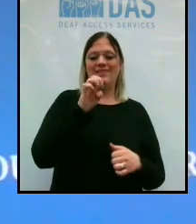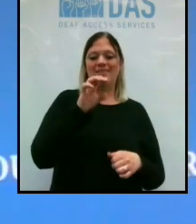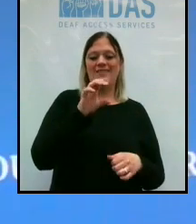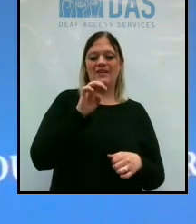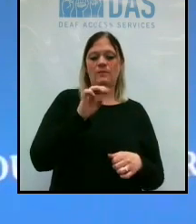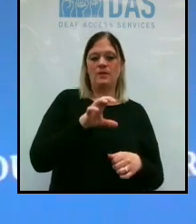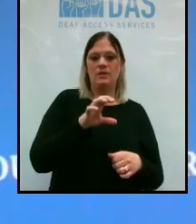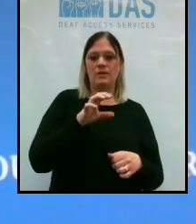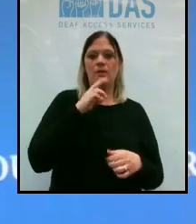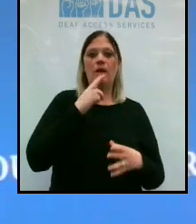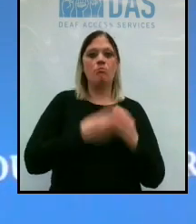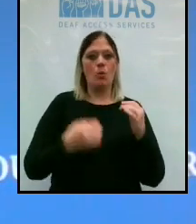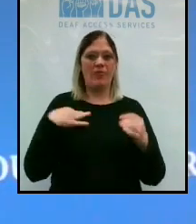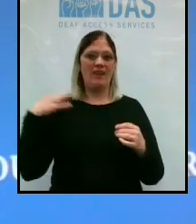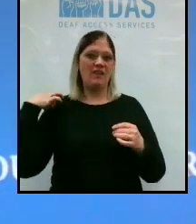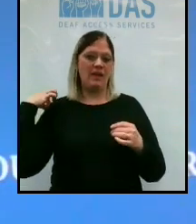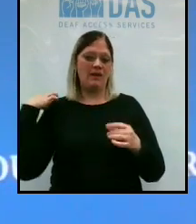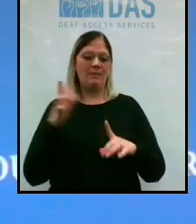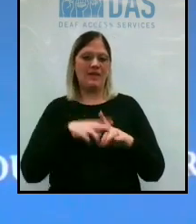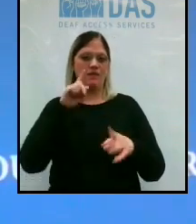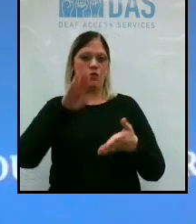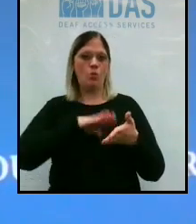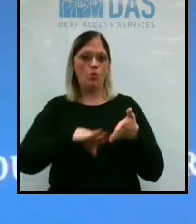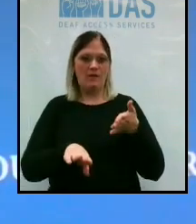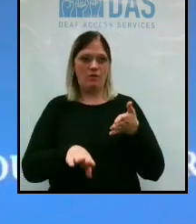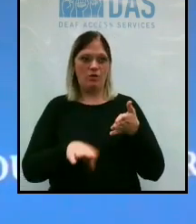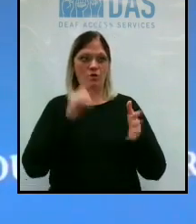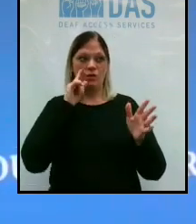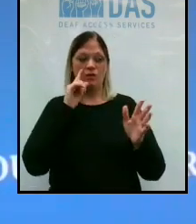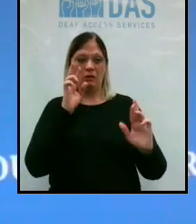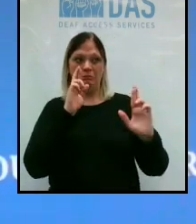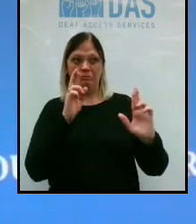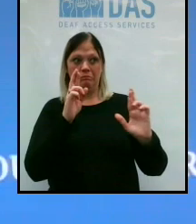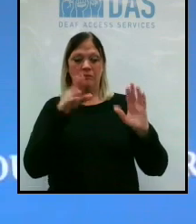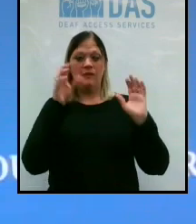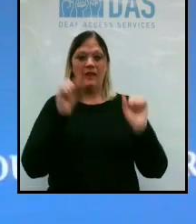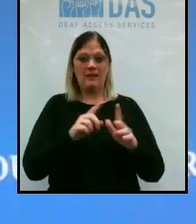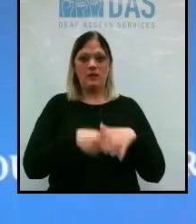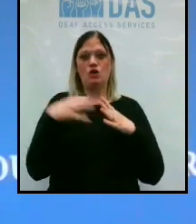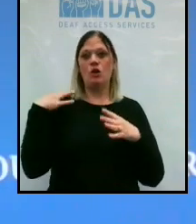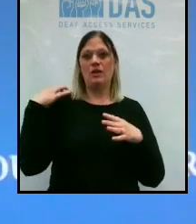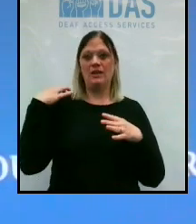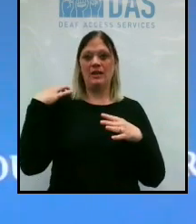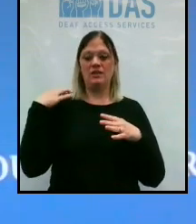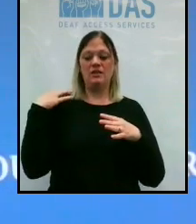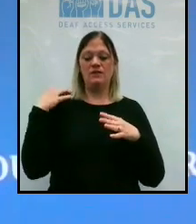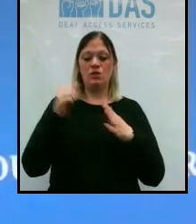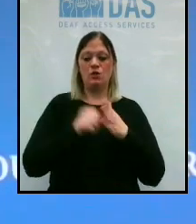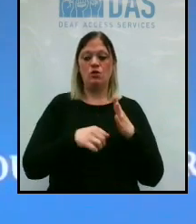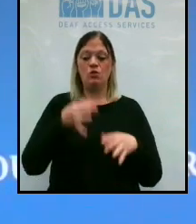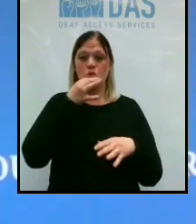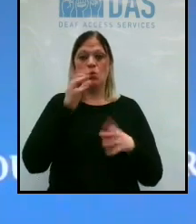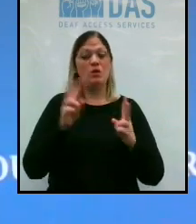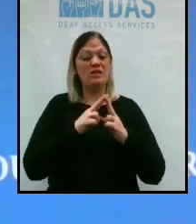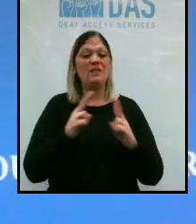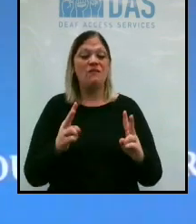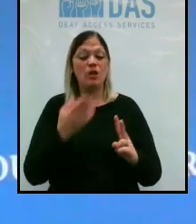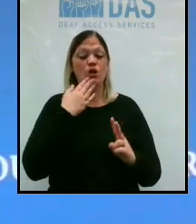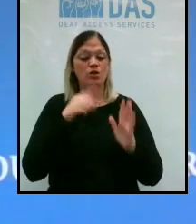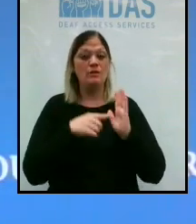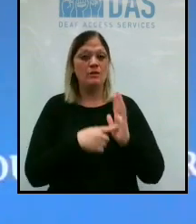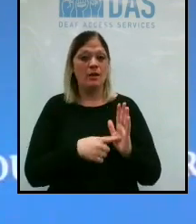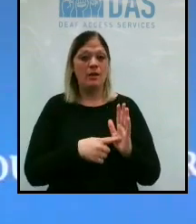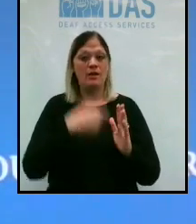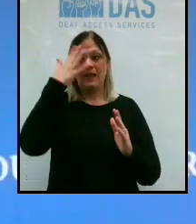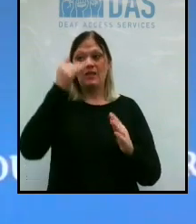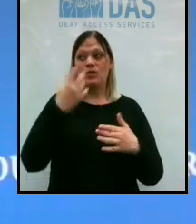They both have applications in for waivers and are hopeful that they'll be able to do electives soon too. But this is a very good sign. And it's one of the reasons why over a